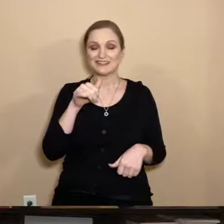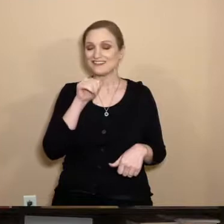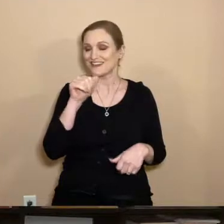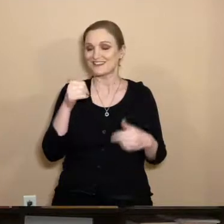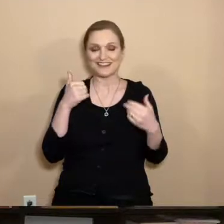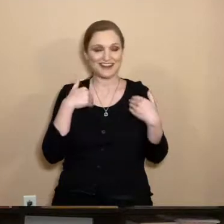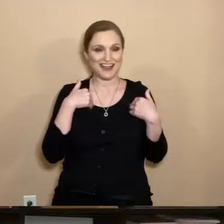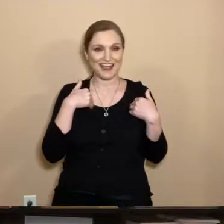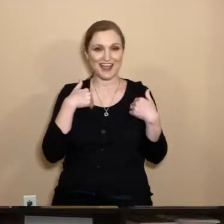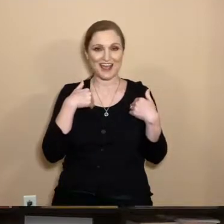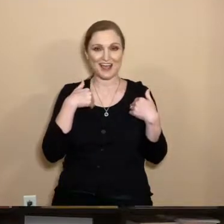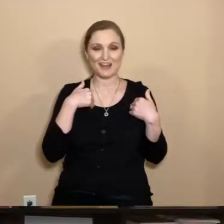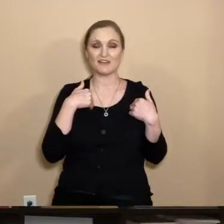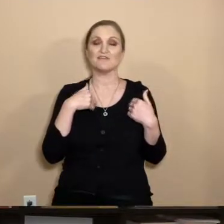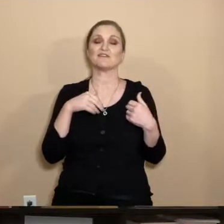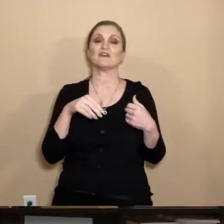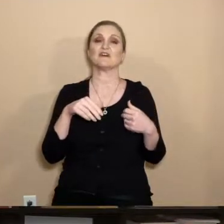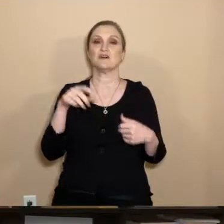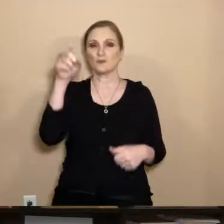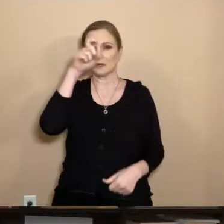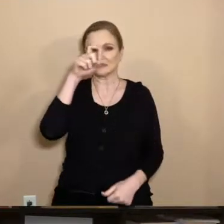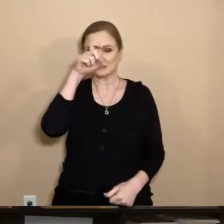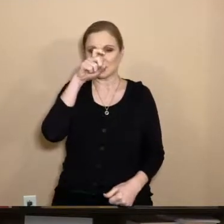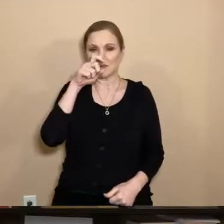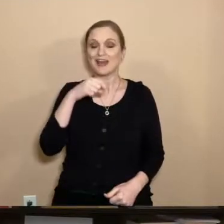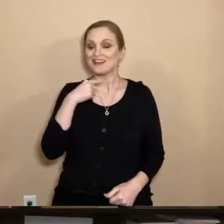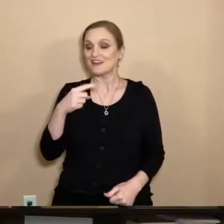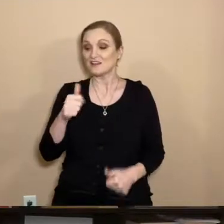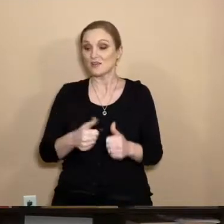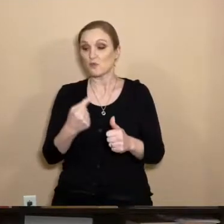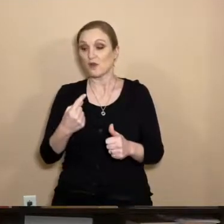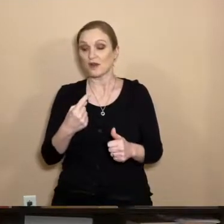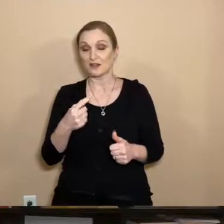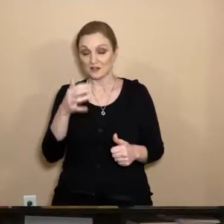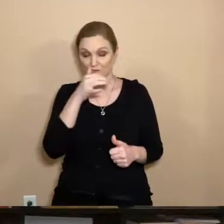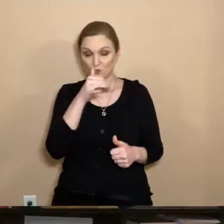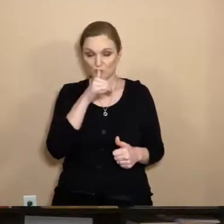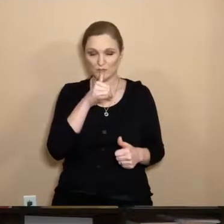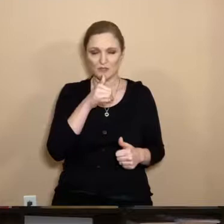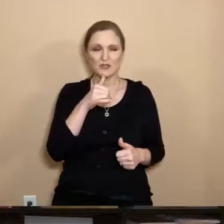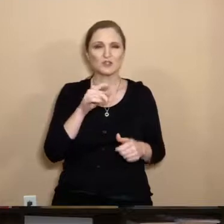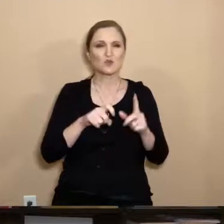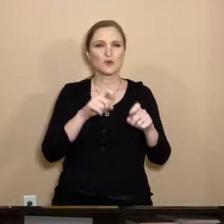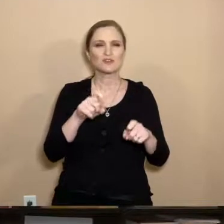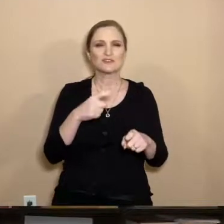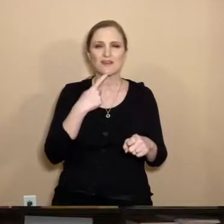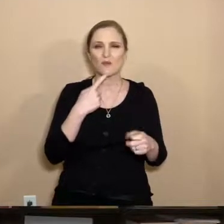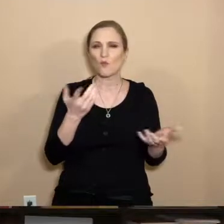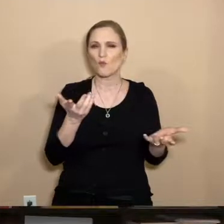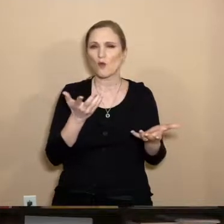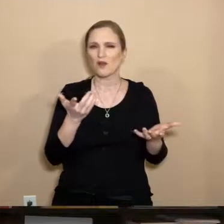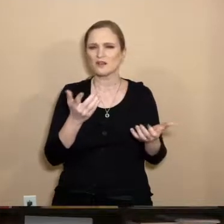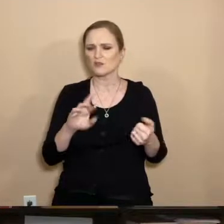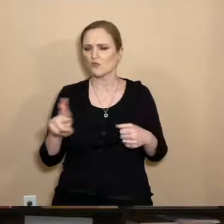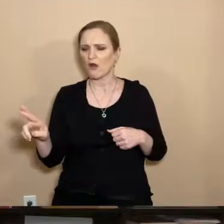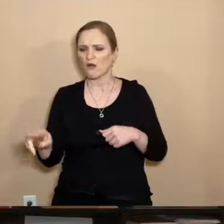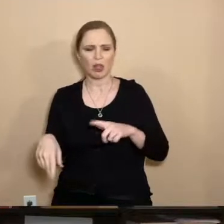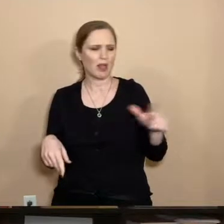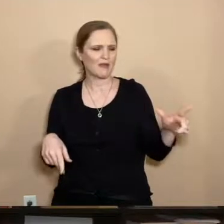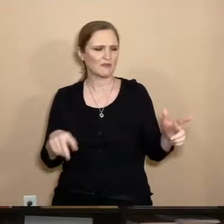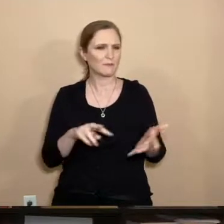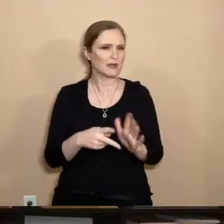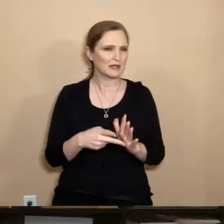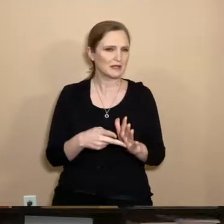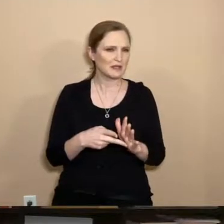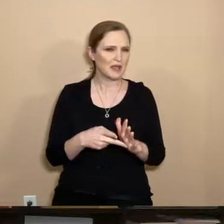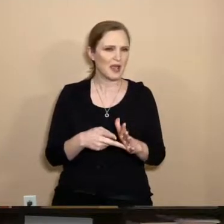says to everyone that he is a fool." And the questions that I have are, what is the significance of the right versus the left? And when